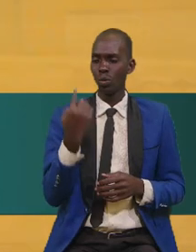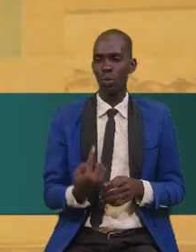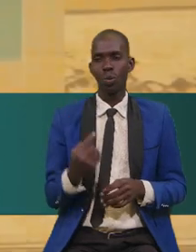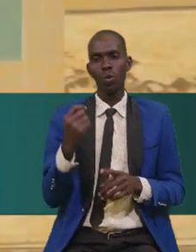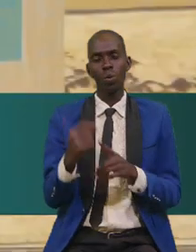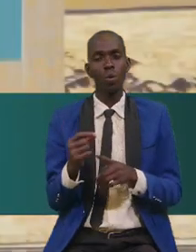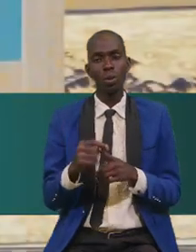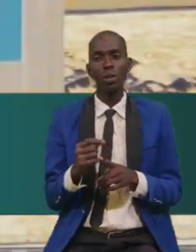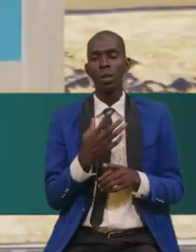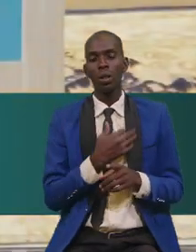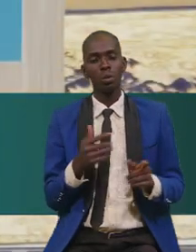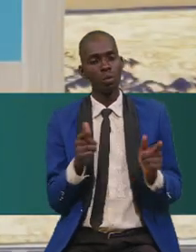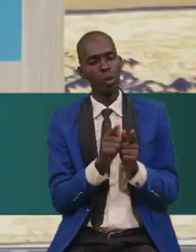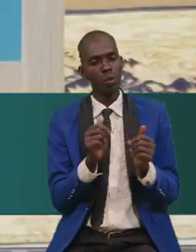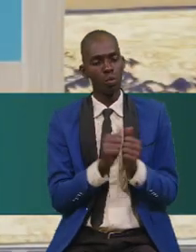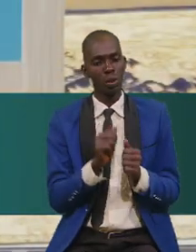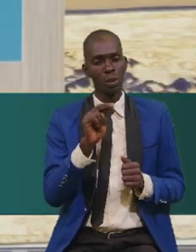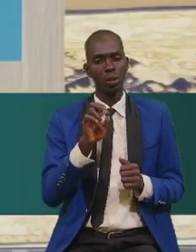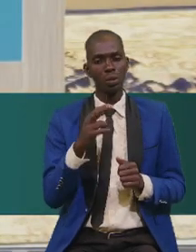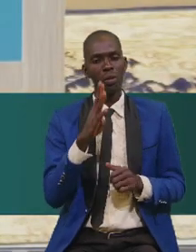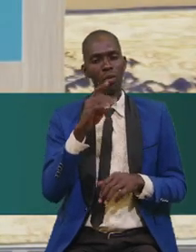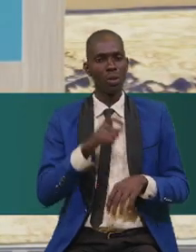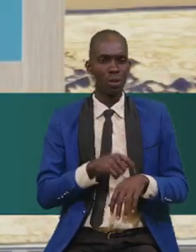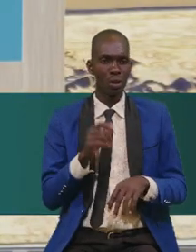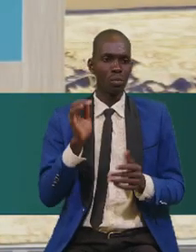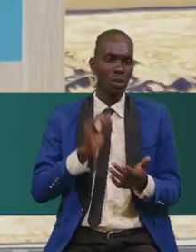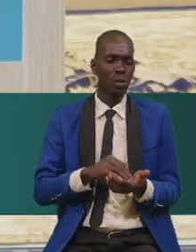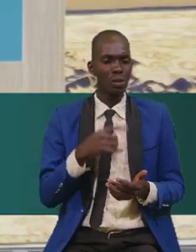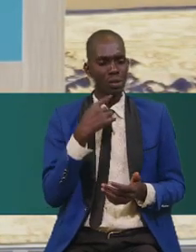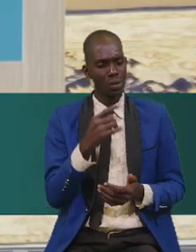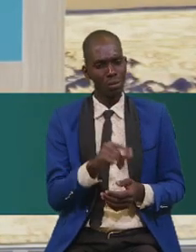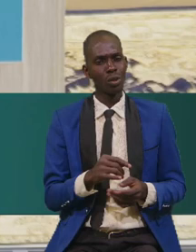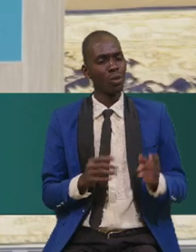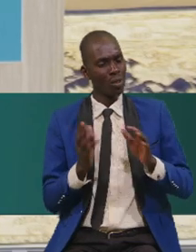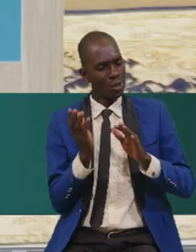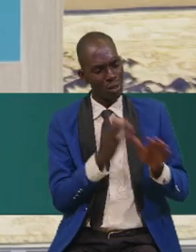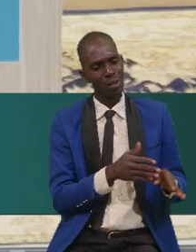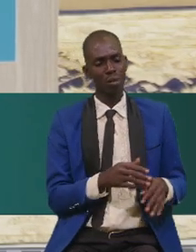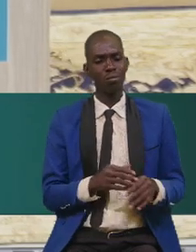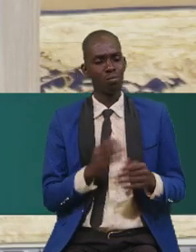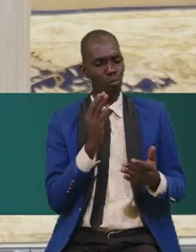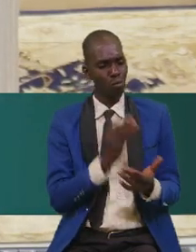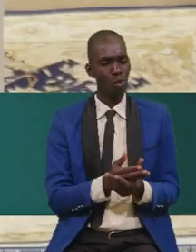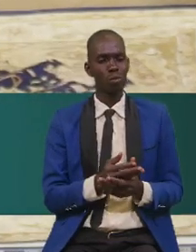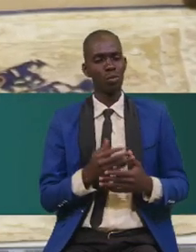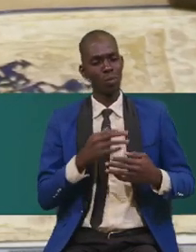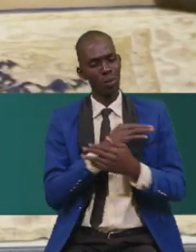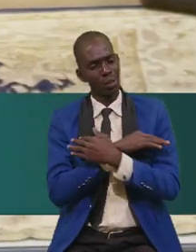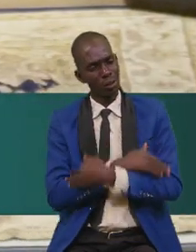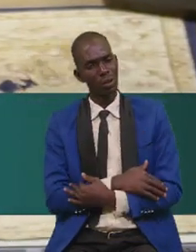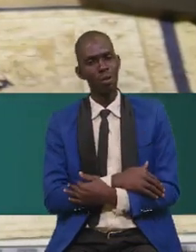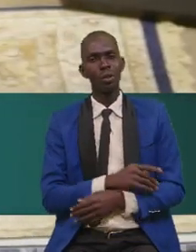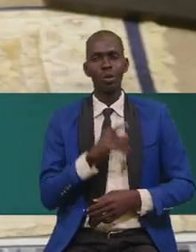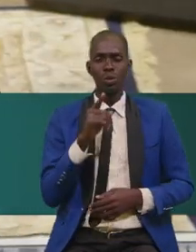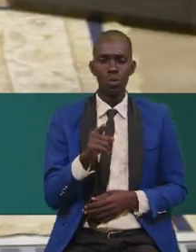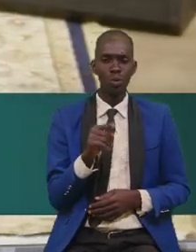4 times over and they said, come. Come away, come out, relax. You need, you know, they tell us that, you know, you